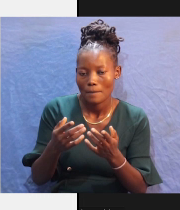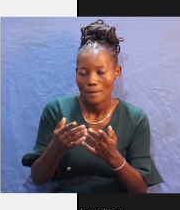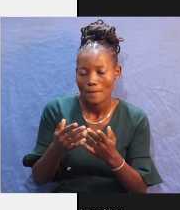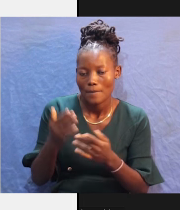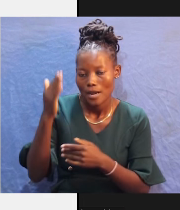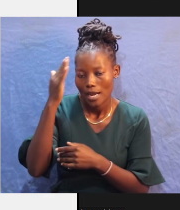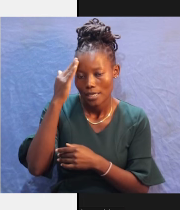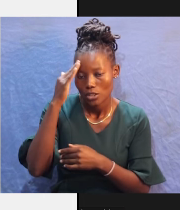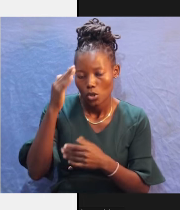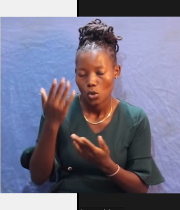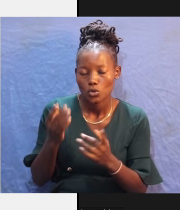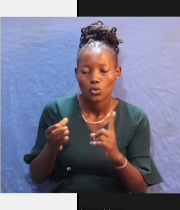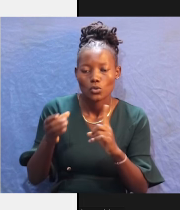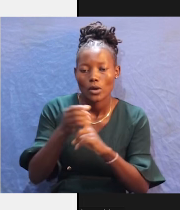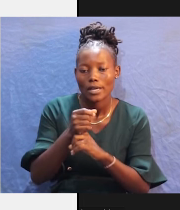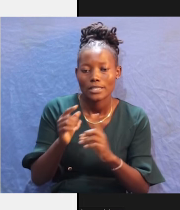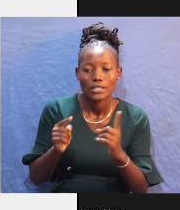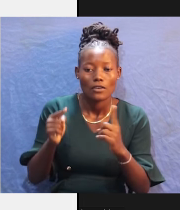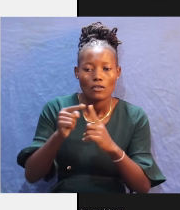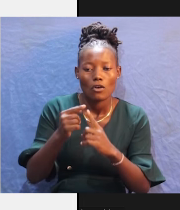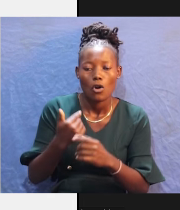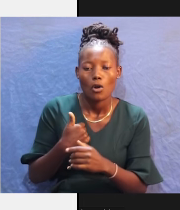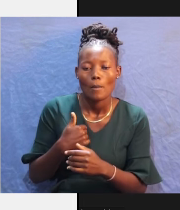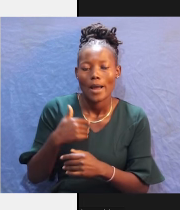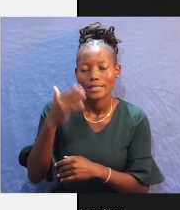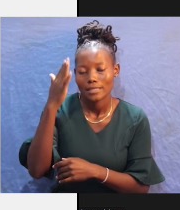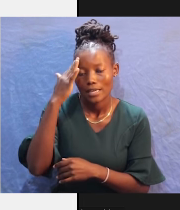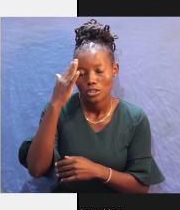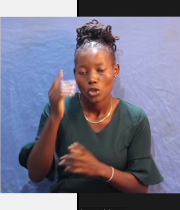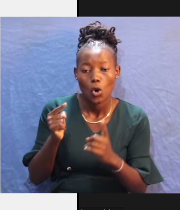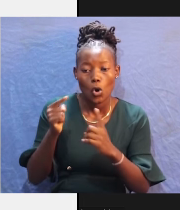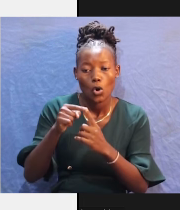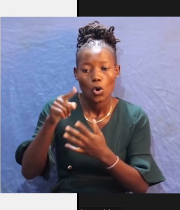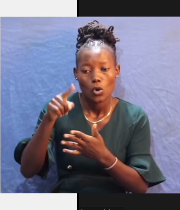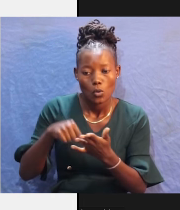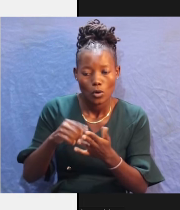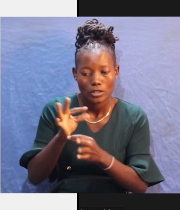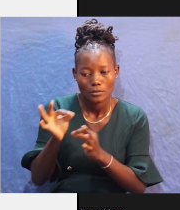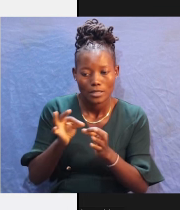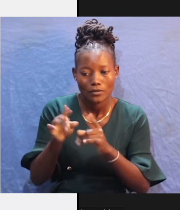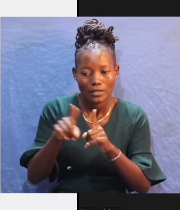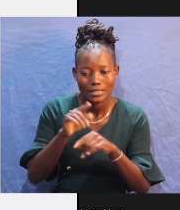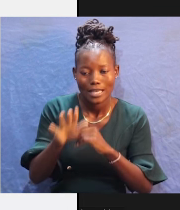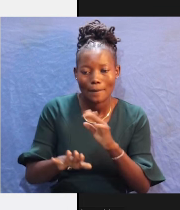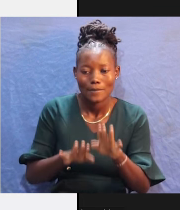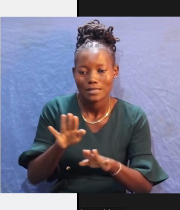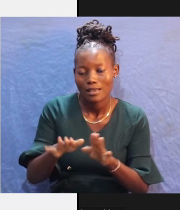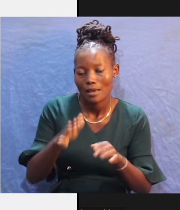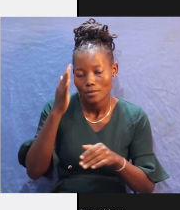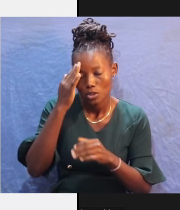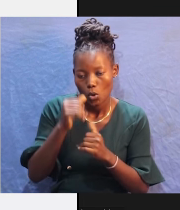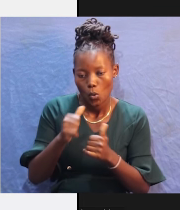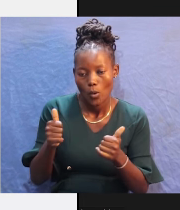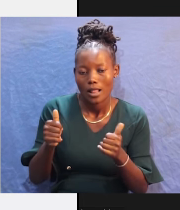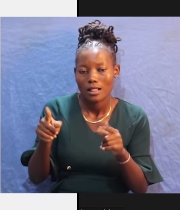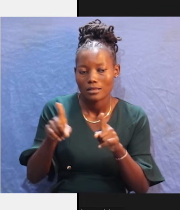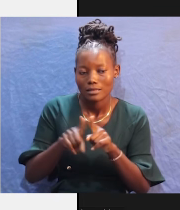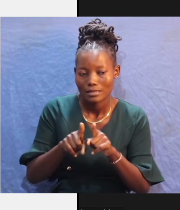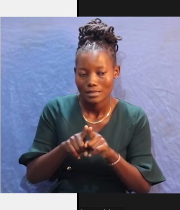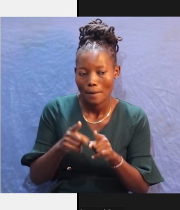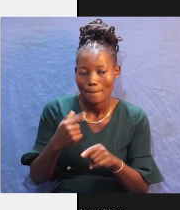that to achieve my goal, I know what the goal is, I know the steps, and I know that it takes